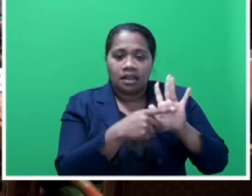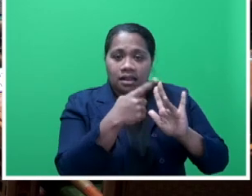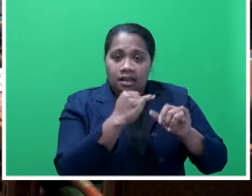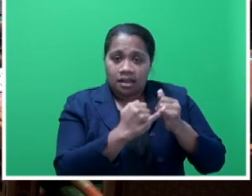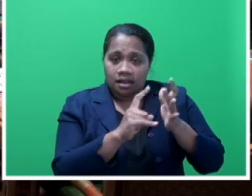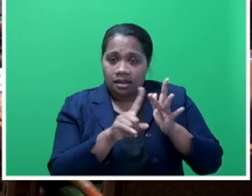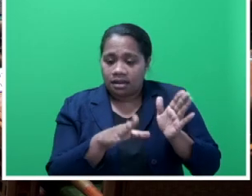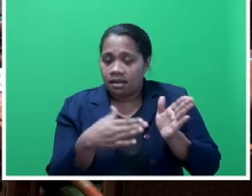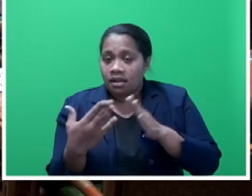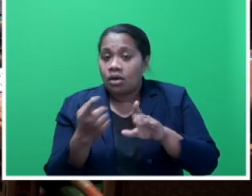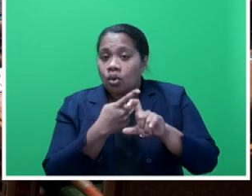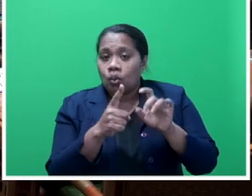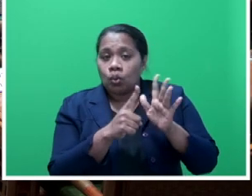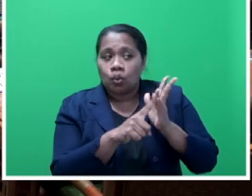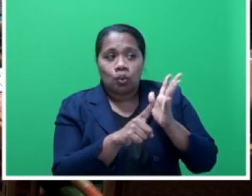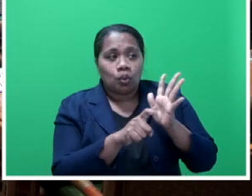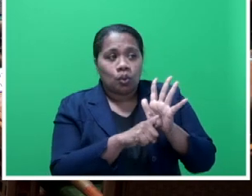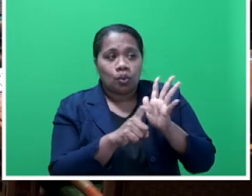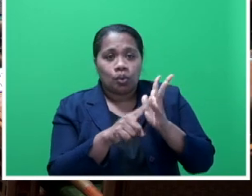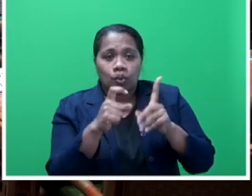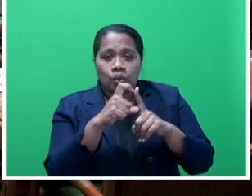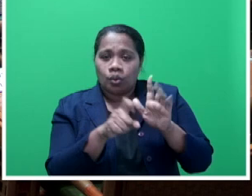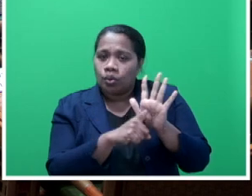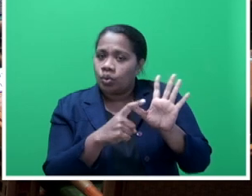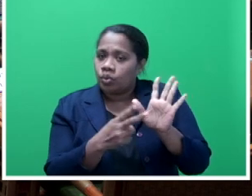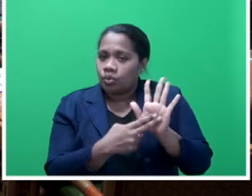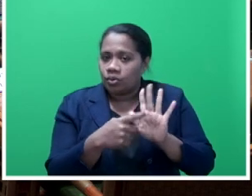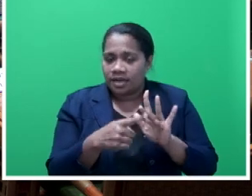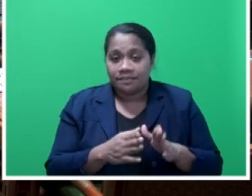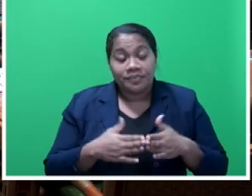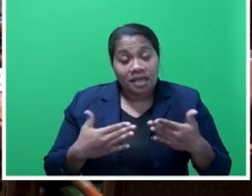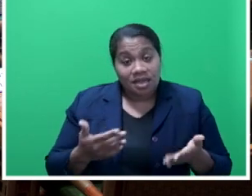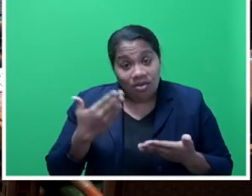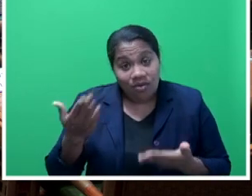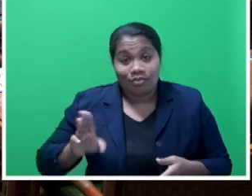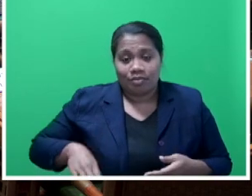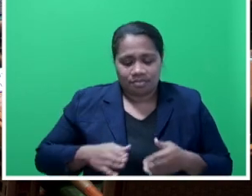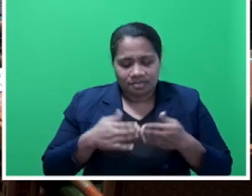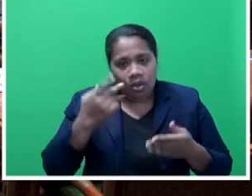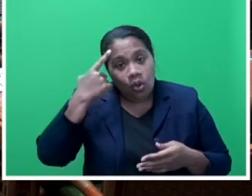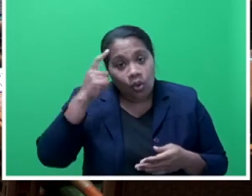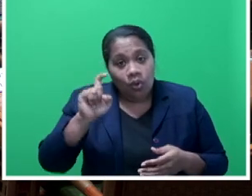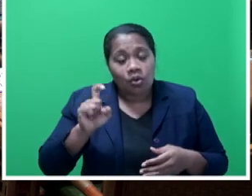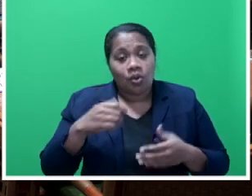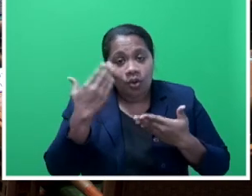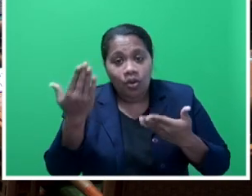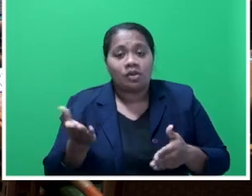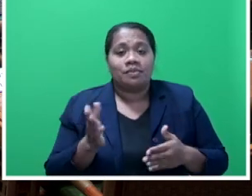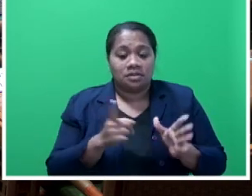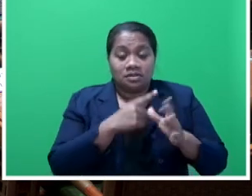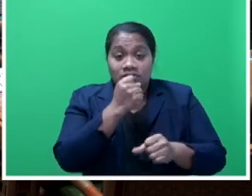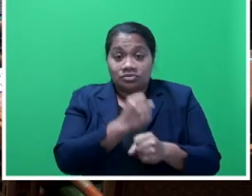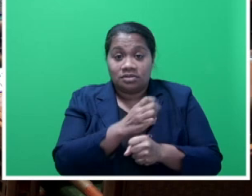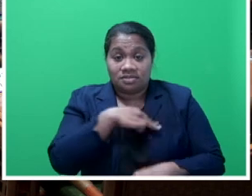Honourable members, I now call on the Honourable Attorney-General and Minister for Economy, Civil Service